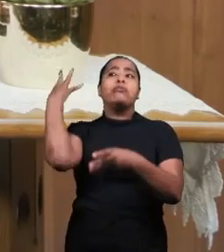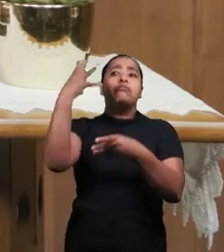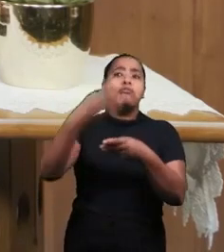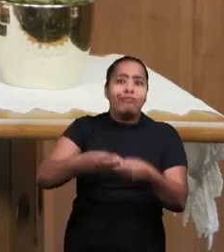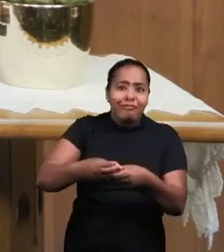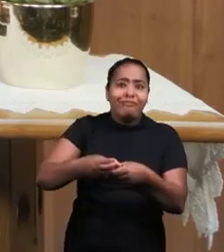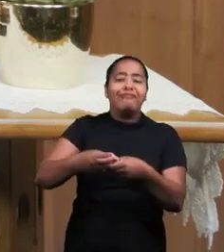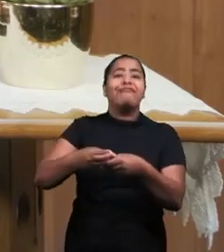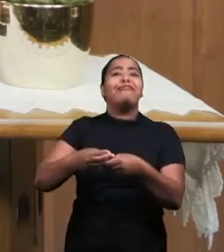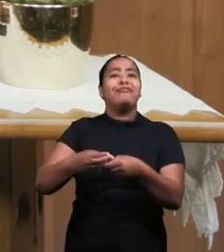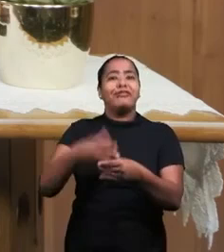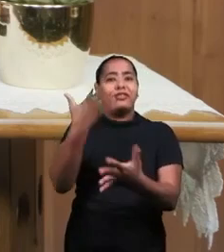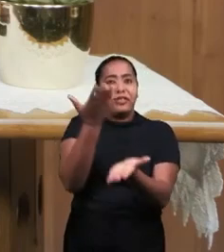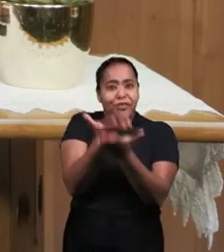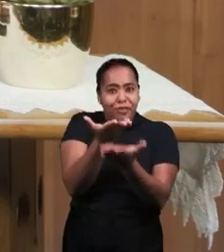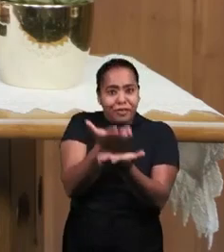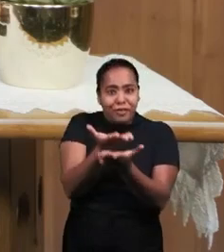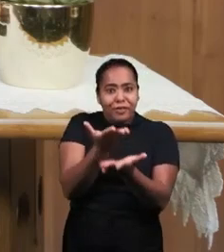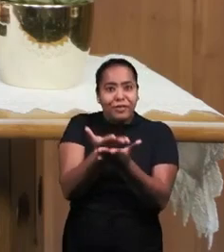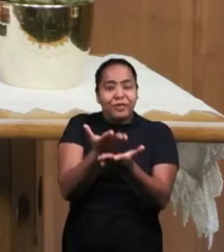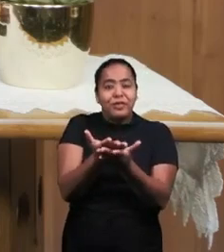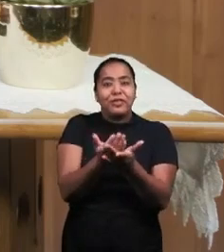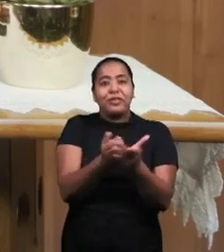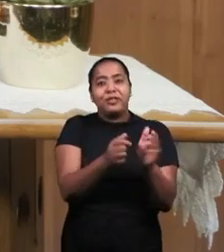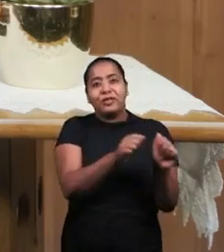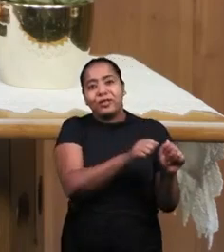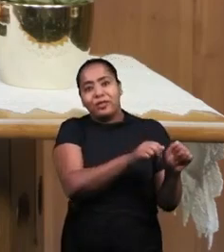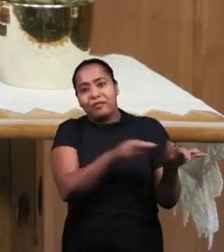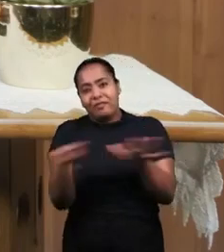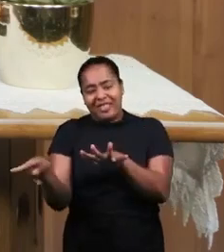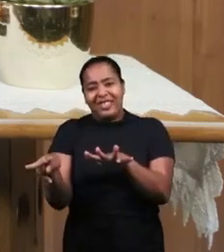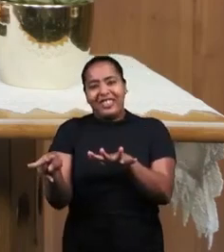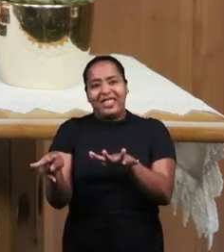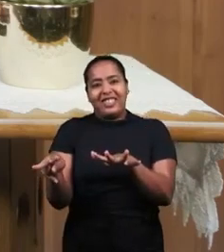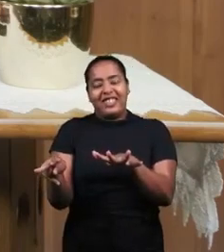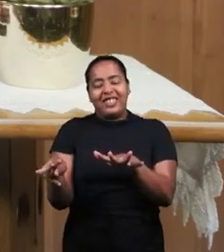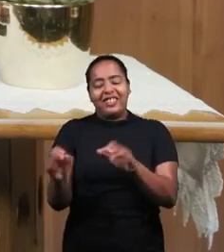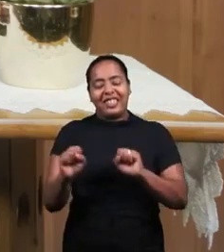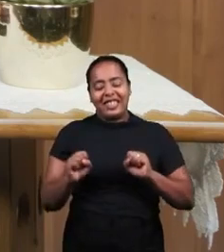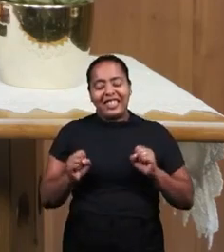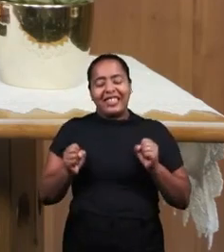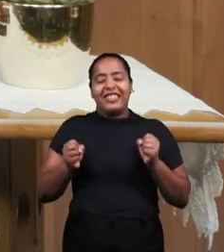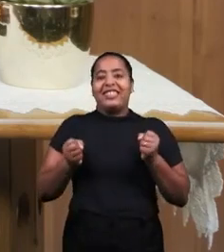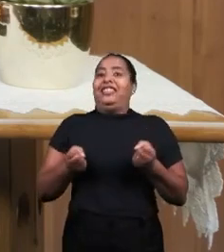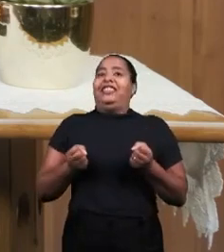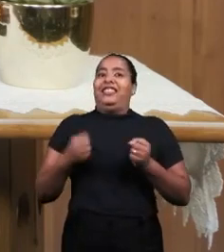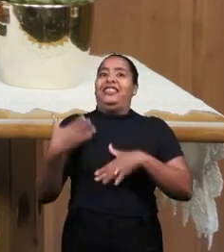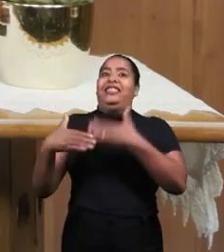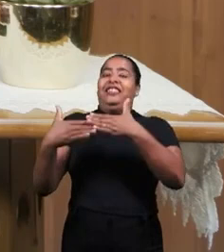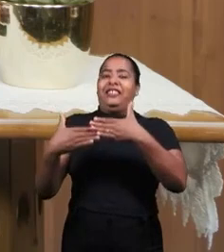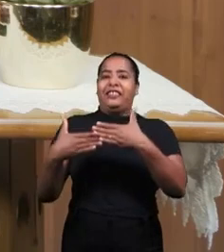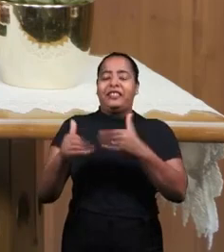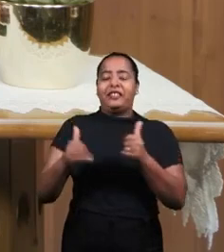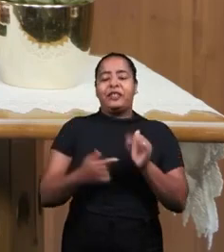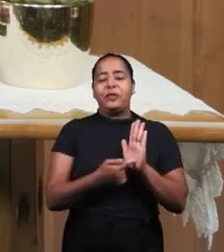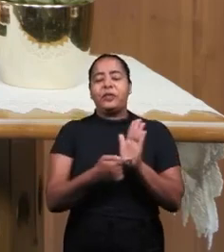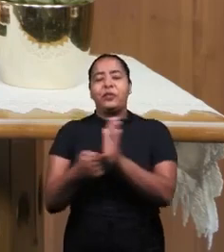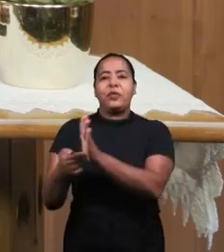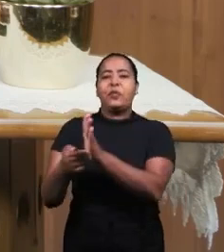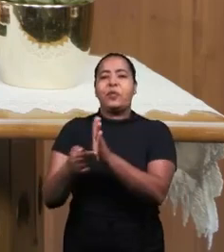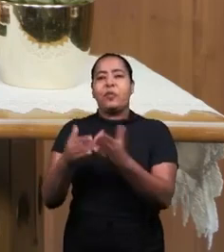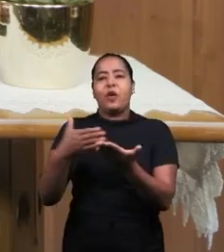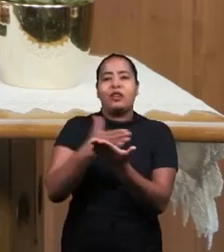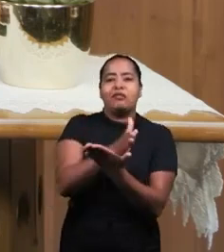this, to this study throughout this week. And this will strengthen us and will show us some